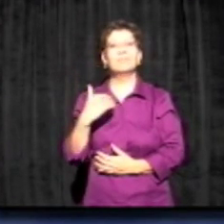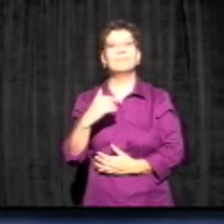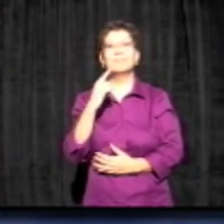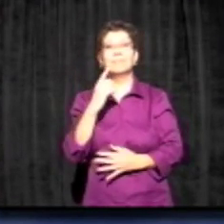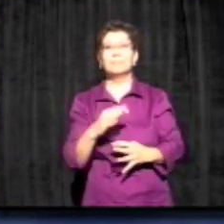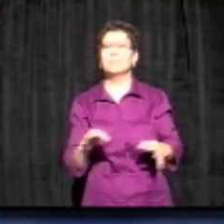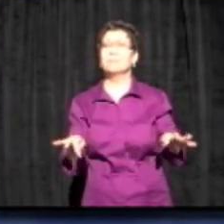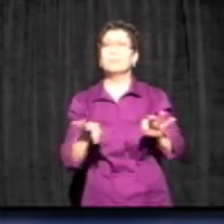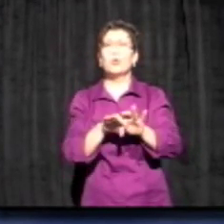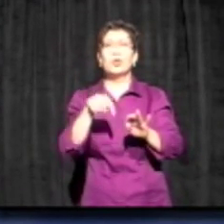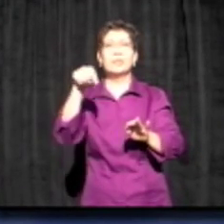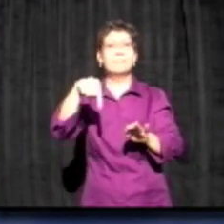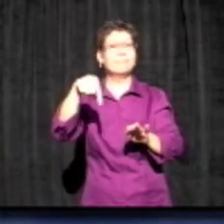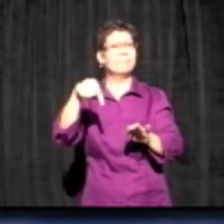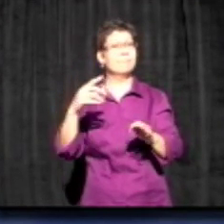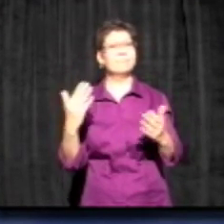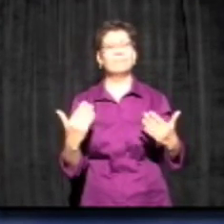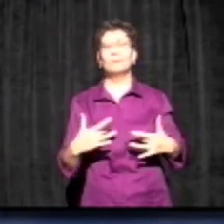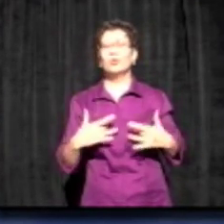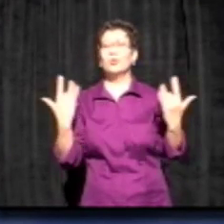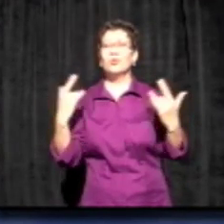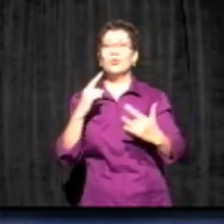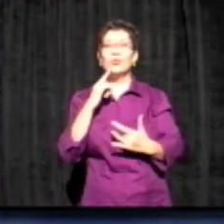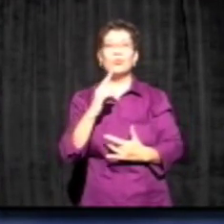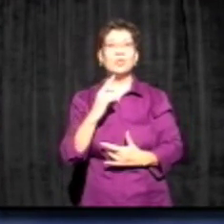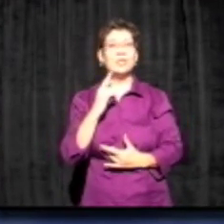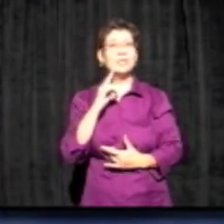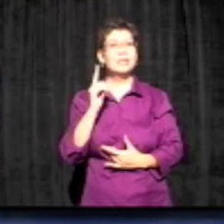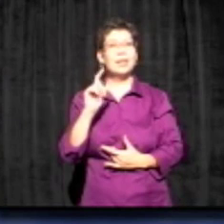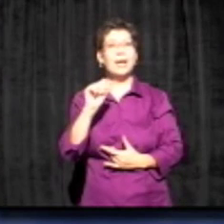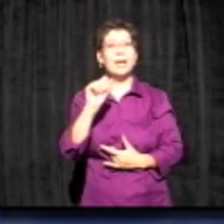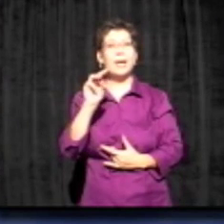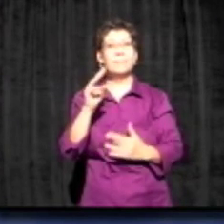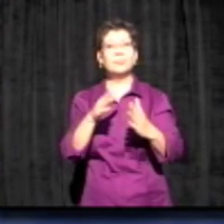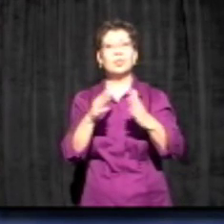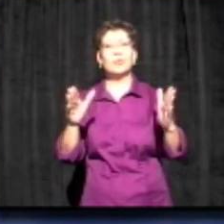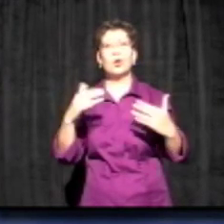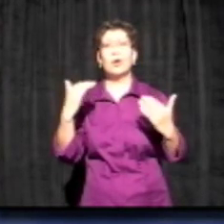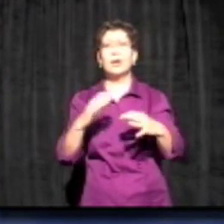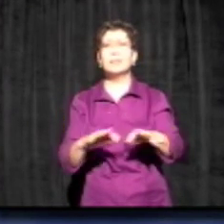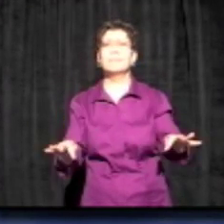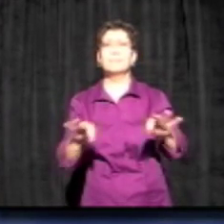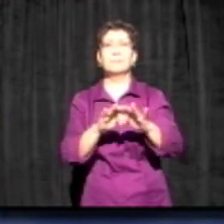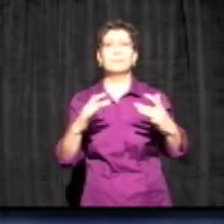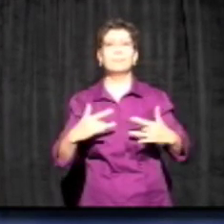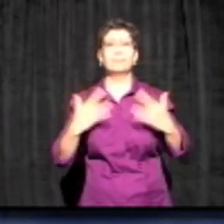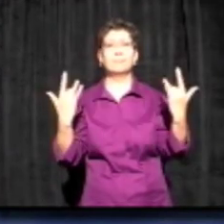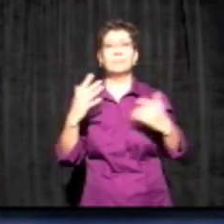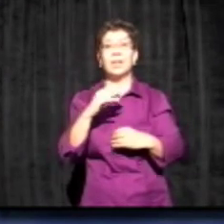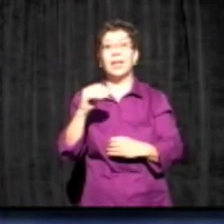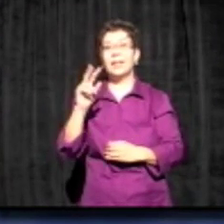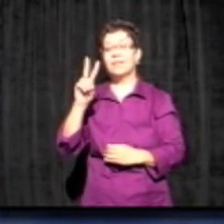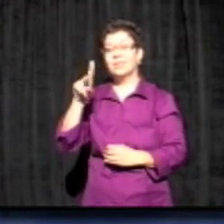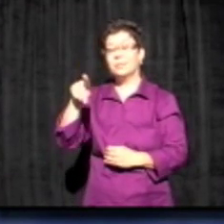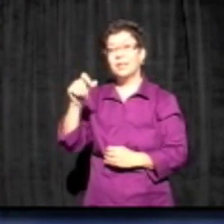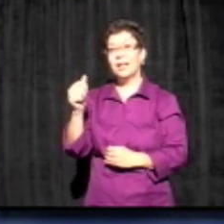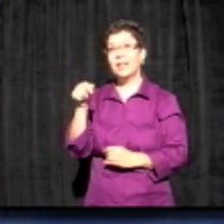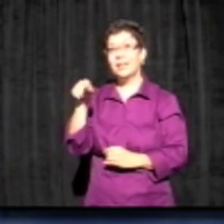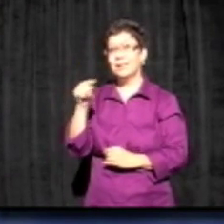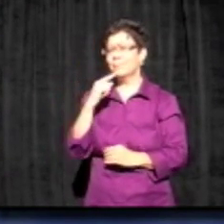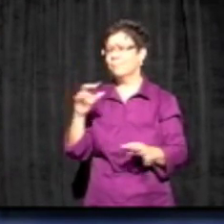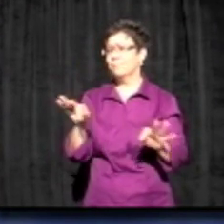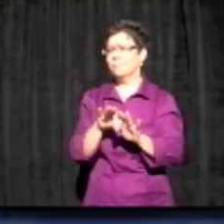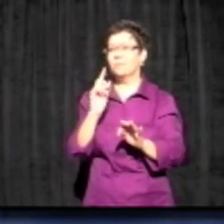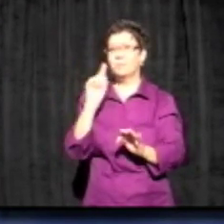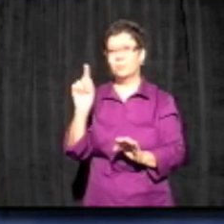event. This is truly a milestone for AM General and for the Vehicle Production Group, but most remarkable